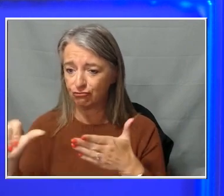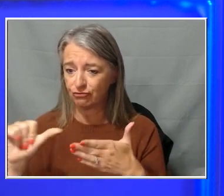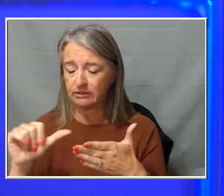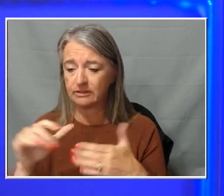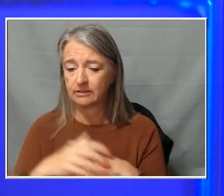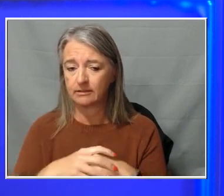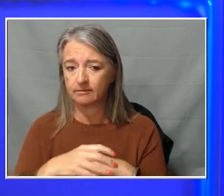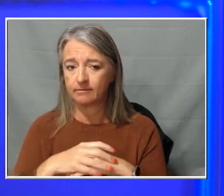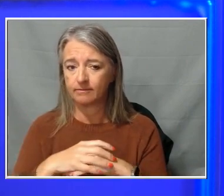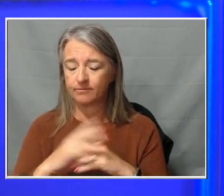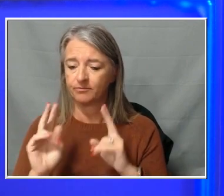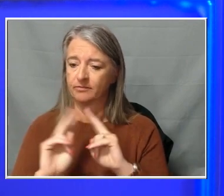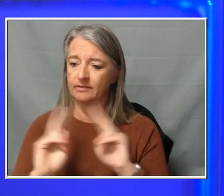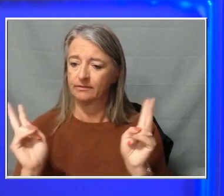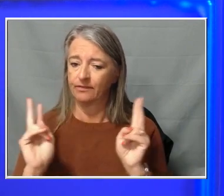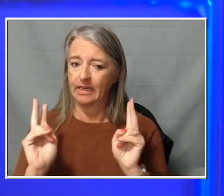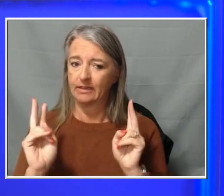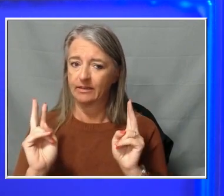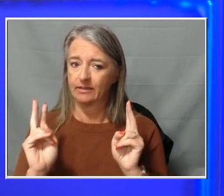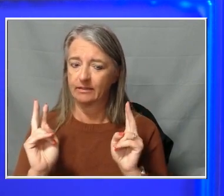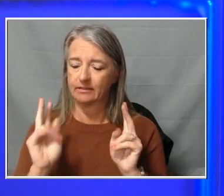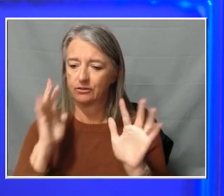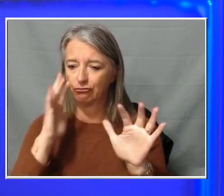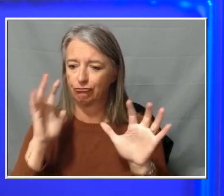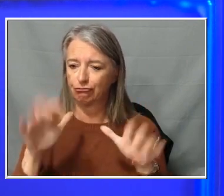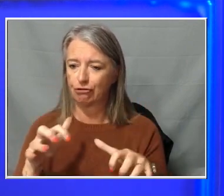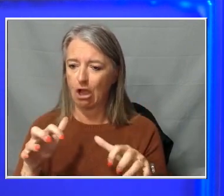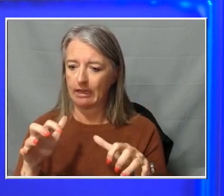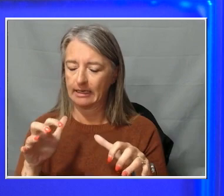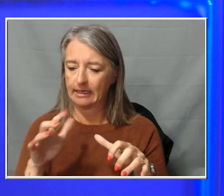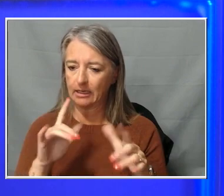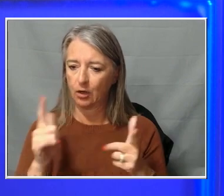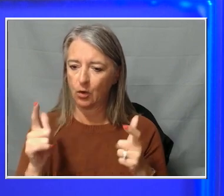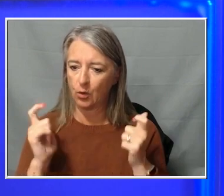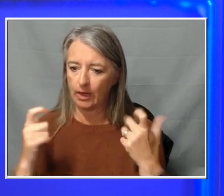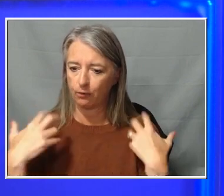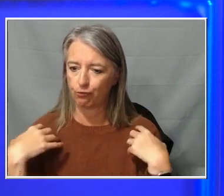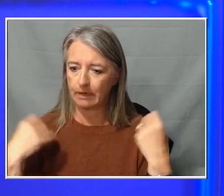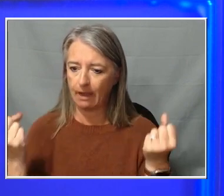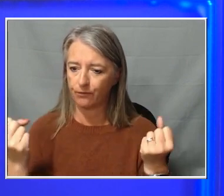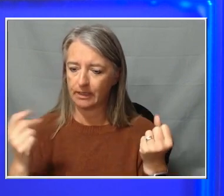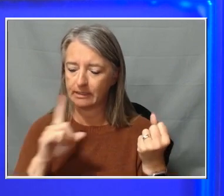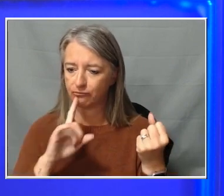was a shockingly quick recovery.